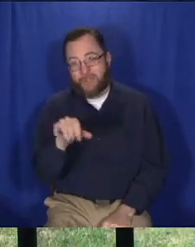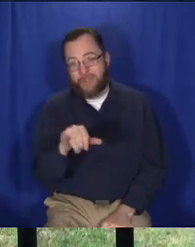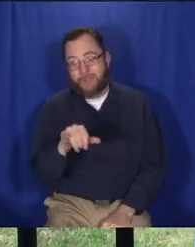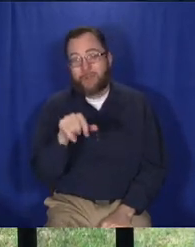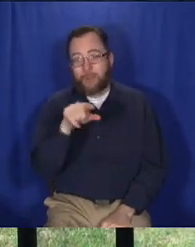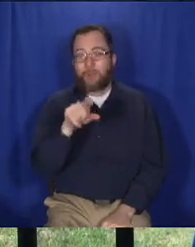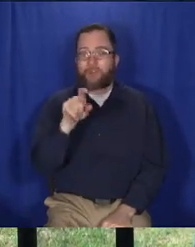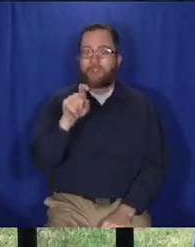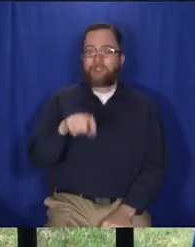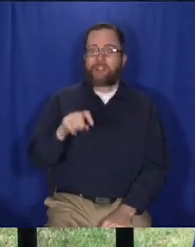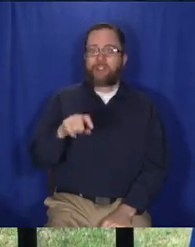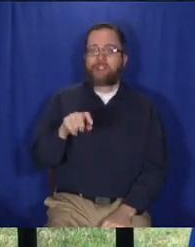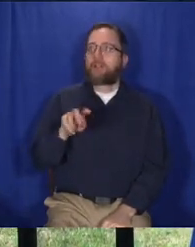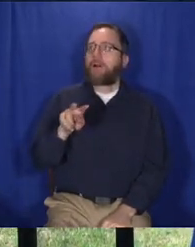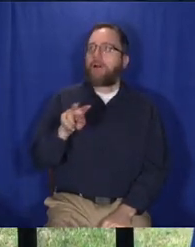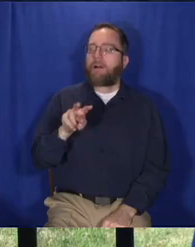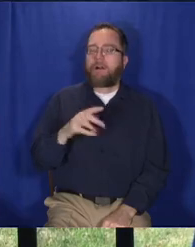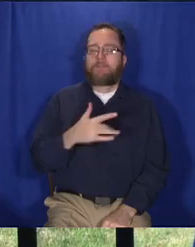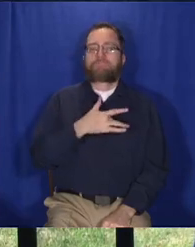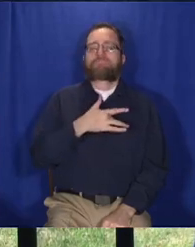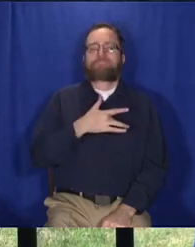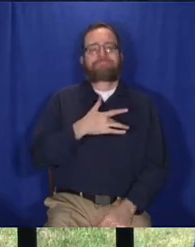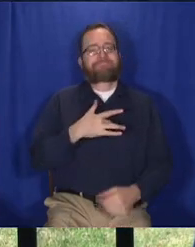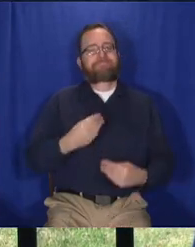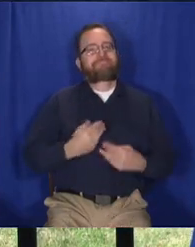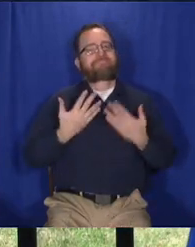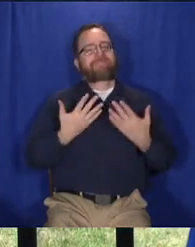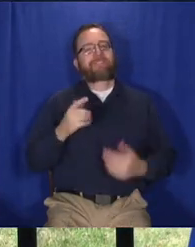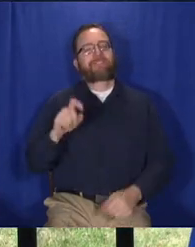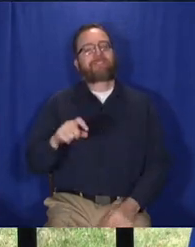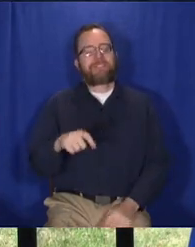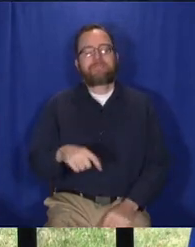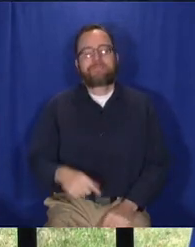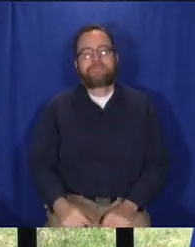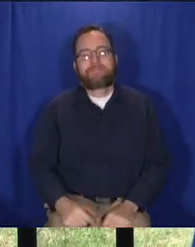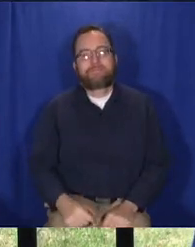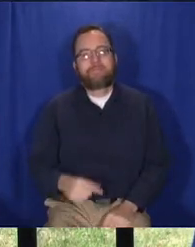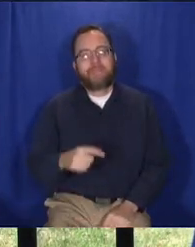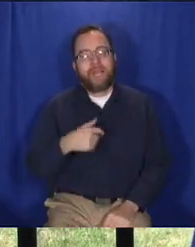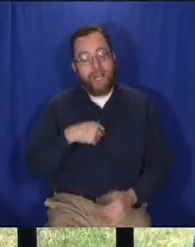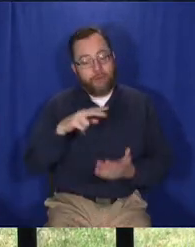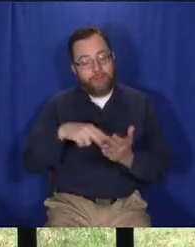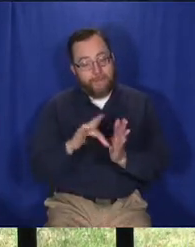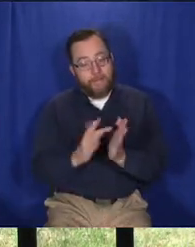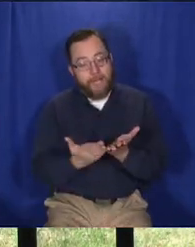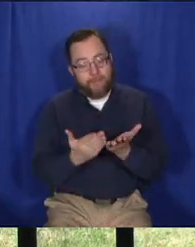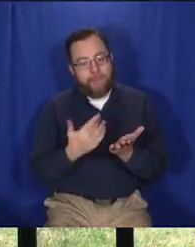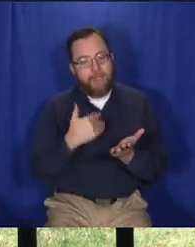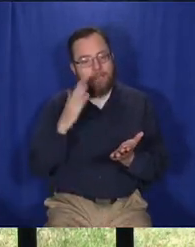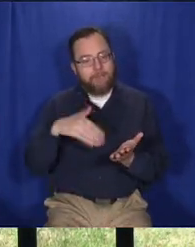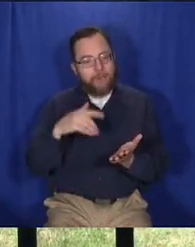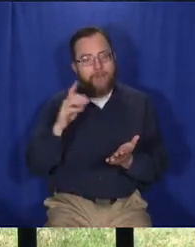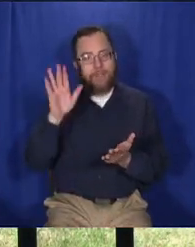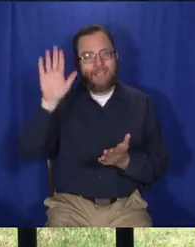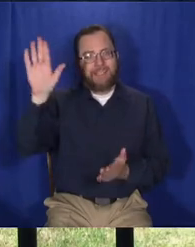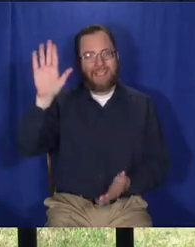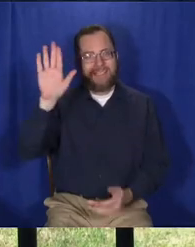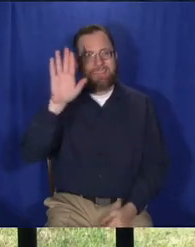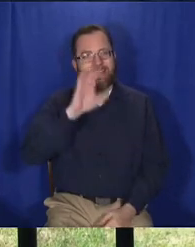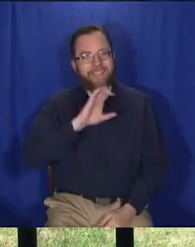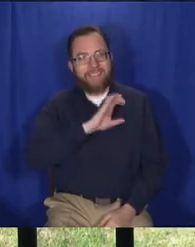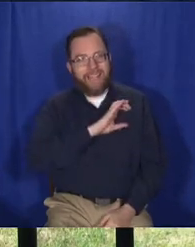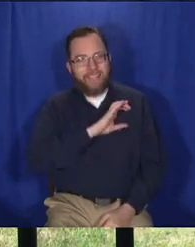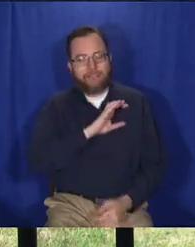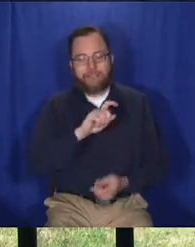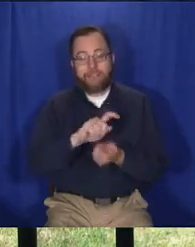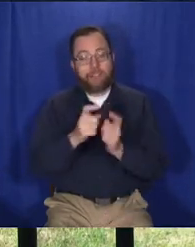hearts. But I've also learned as I've studied my Bible that God's character never changes, God's truth never changes, and